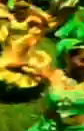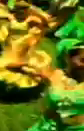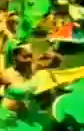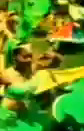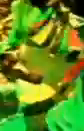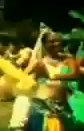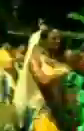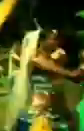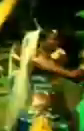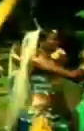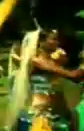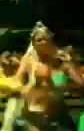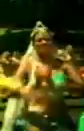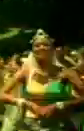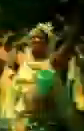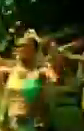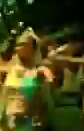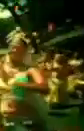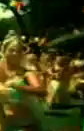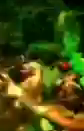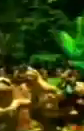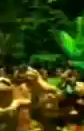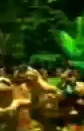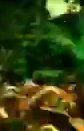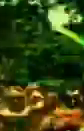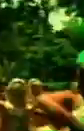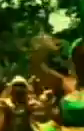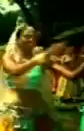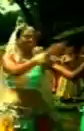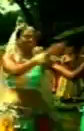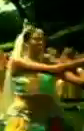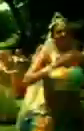$25. The biggest free credit.